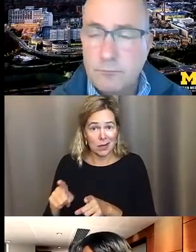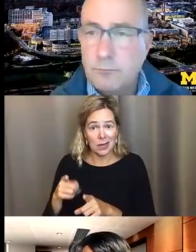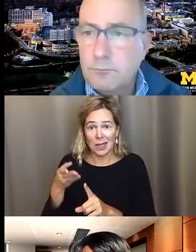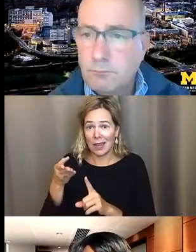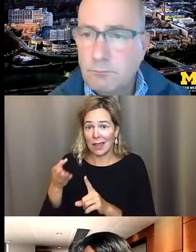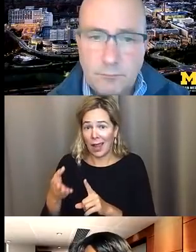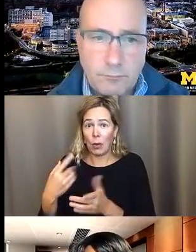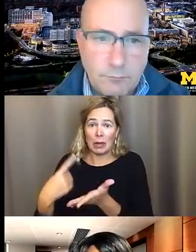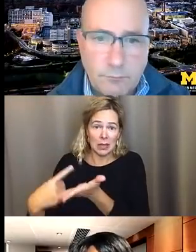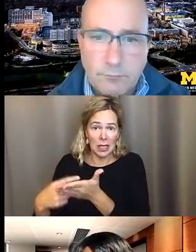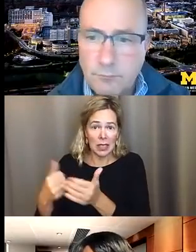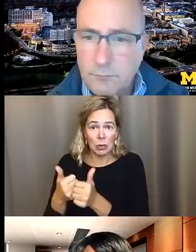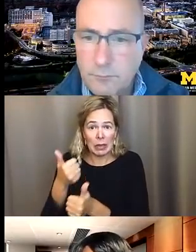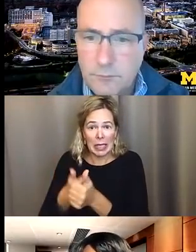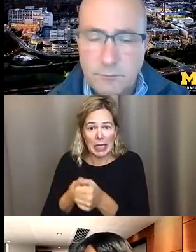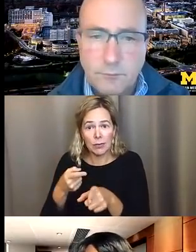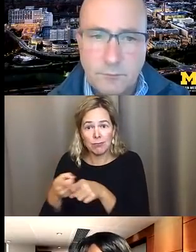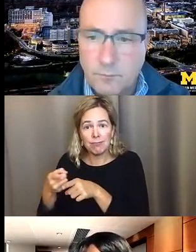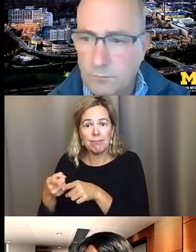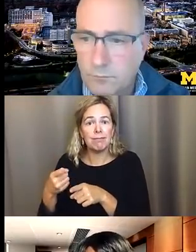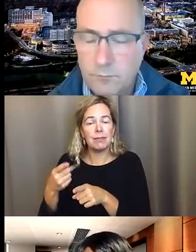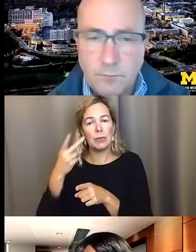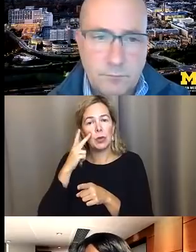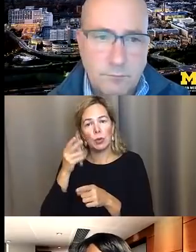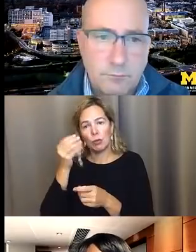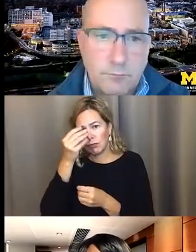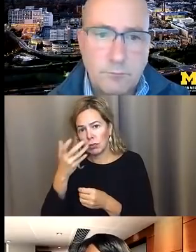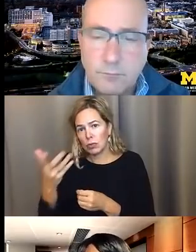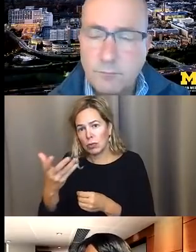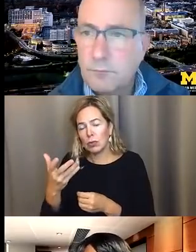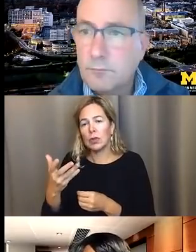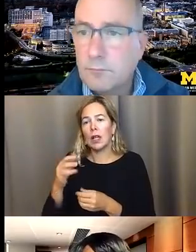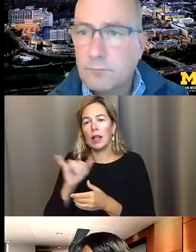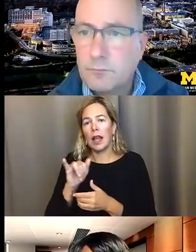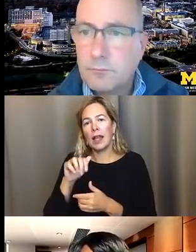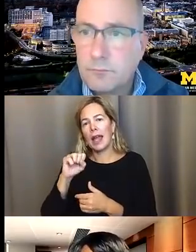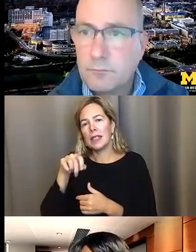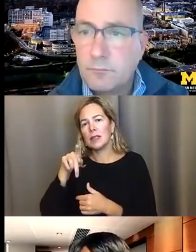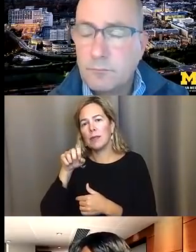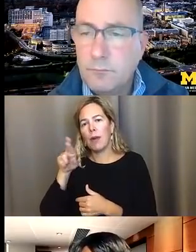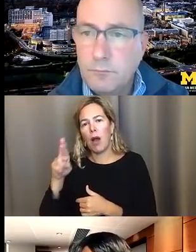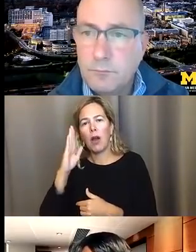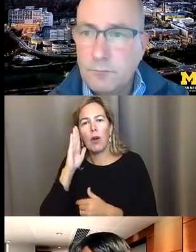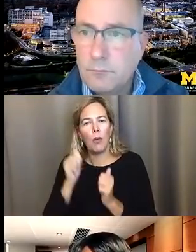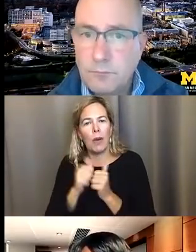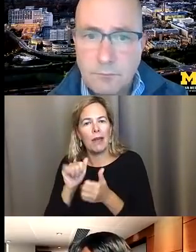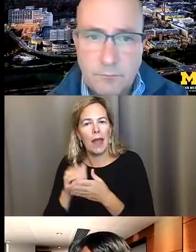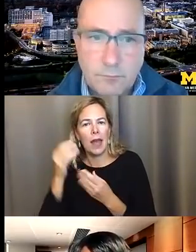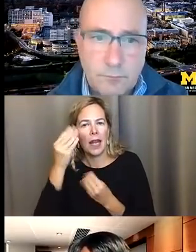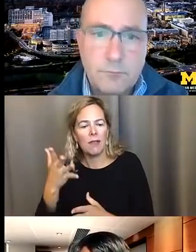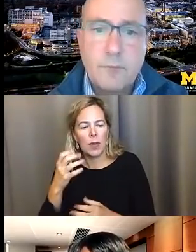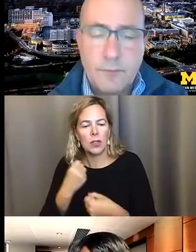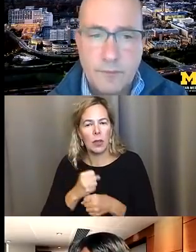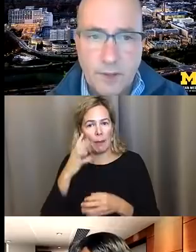to share some information such as an SBAR with that information, so we can make those determinations.